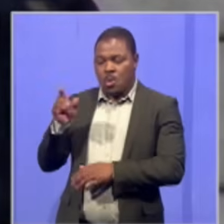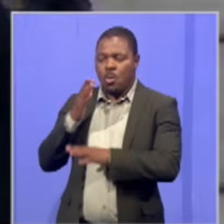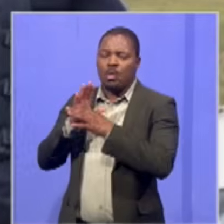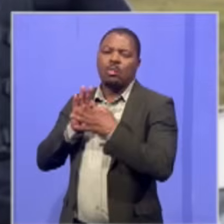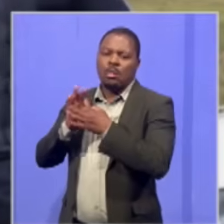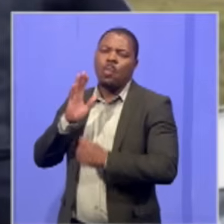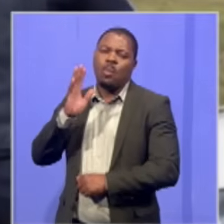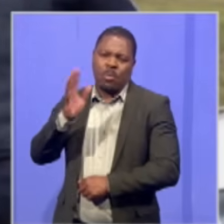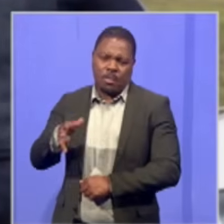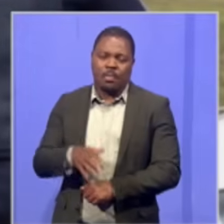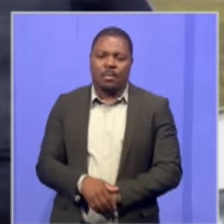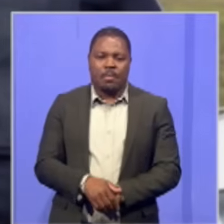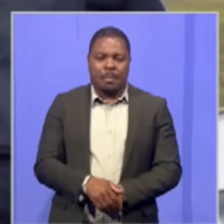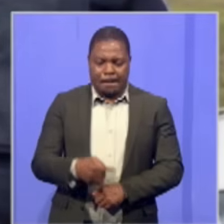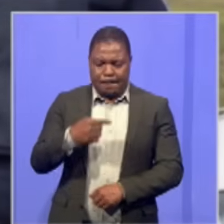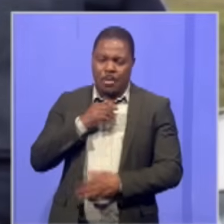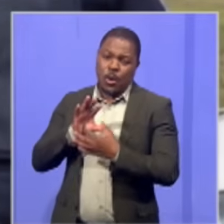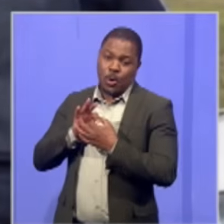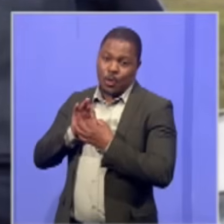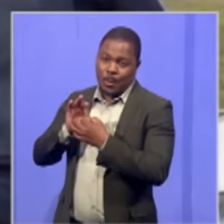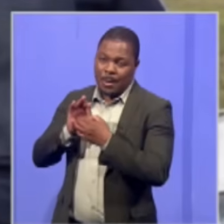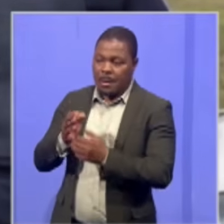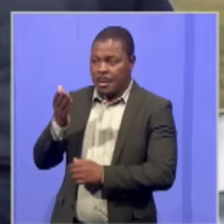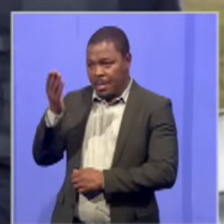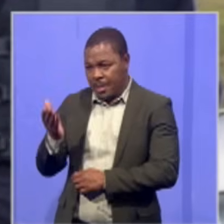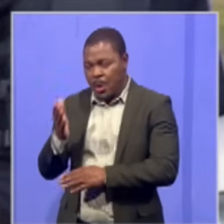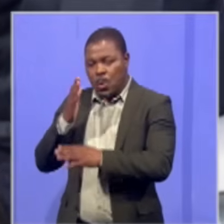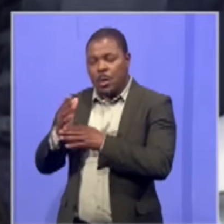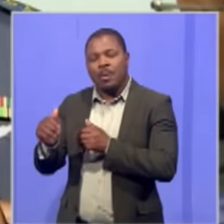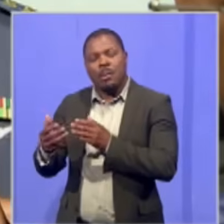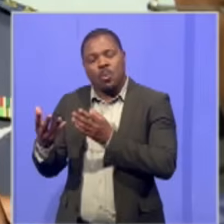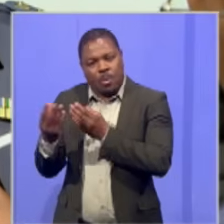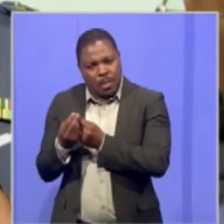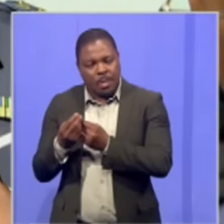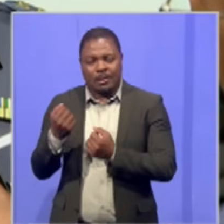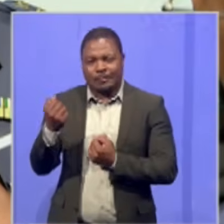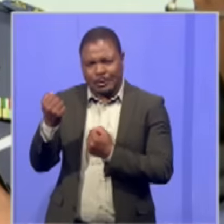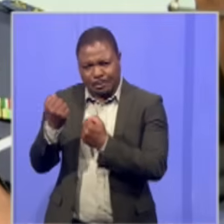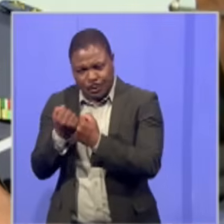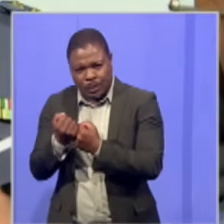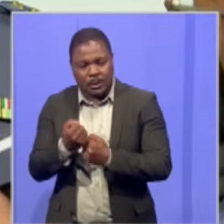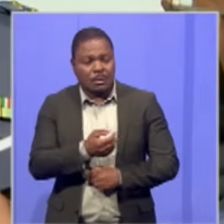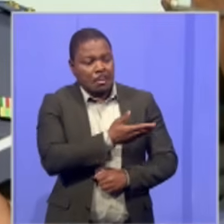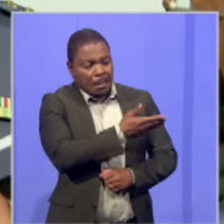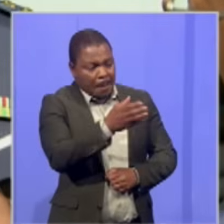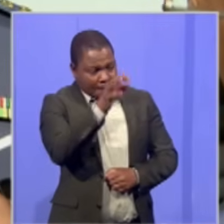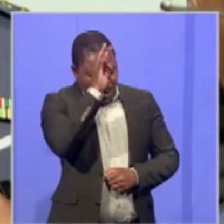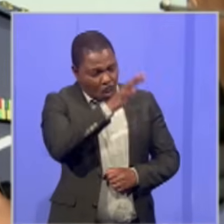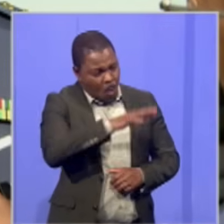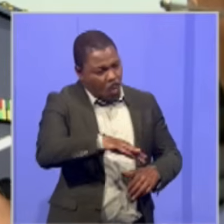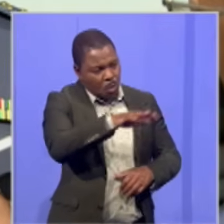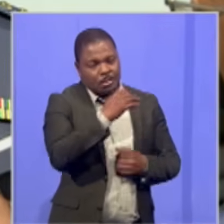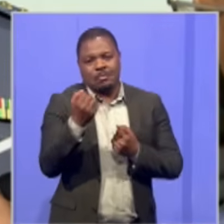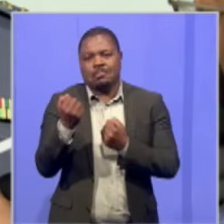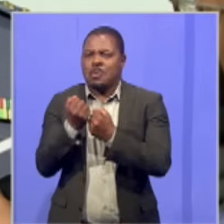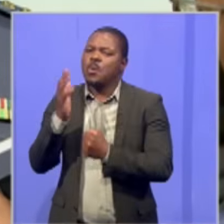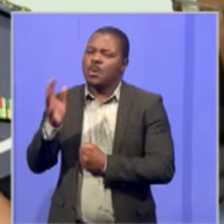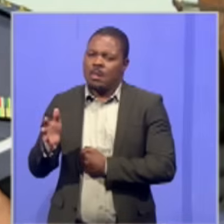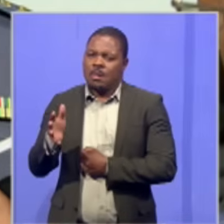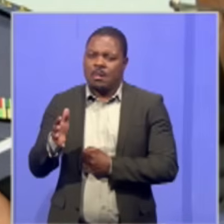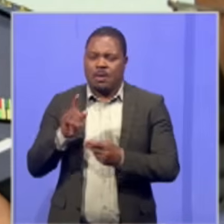Kachaliya. I commit to work with him, I support him, I will support him, and the men and women in blue, we will support him,